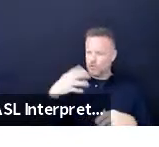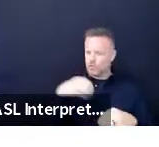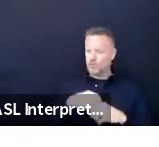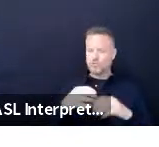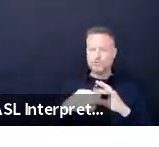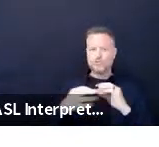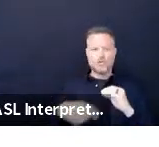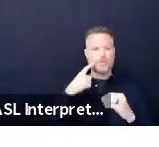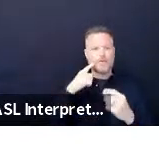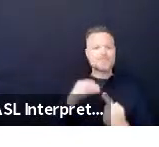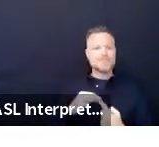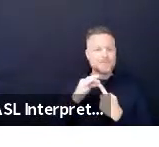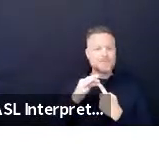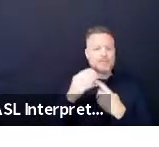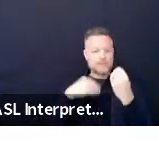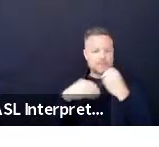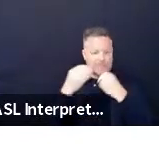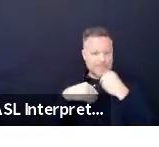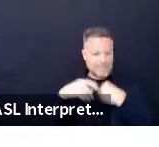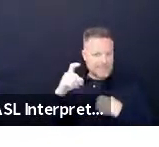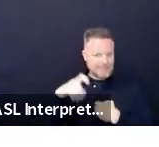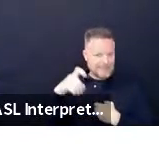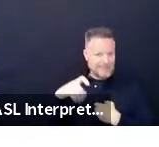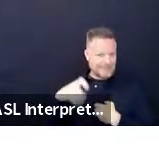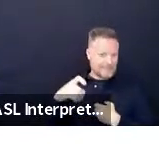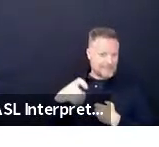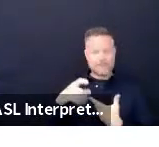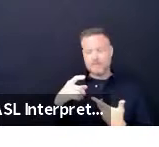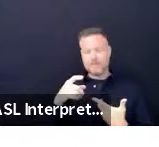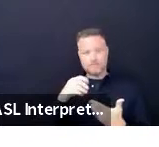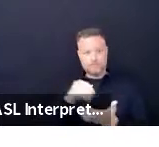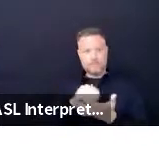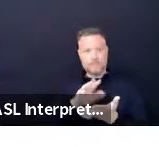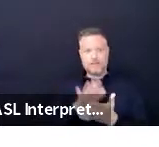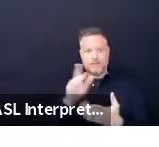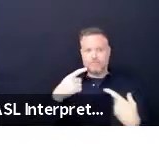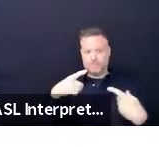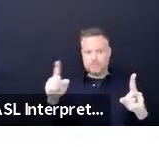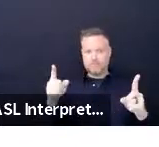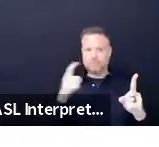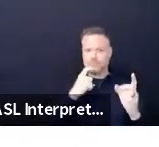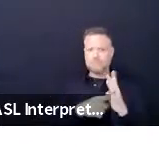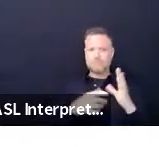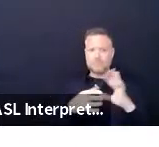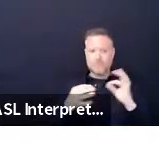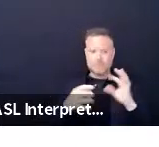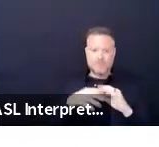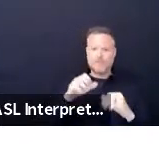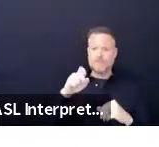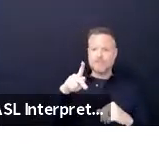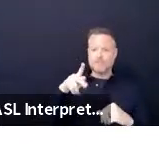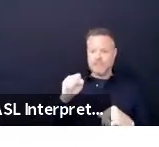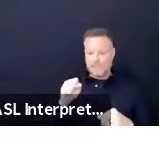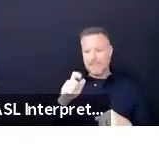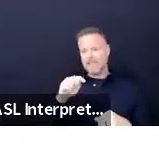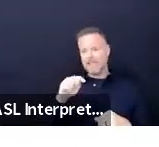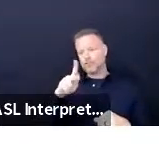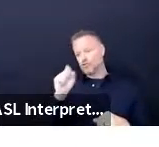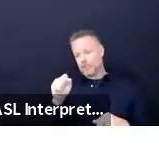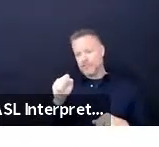about special dietary needs in your registration or announcement that mentions snacks, treats, finger